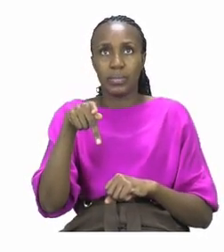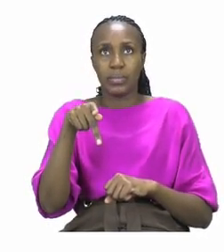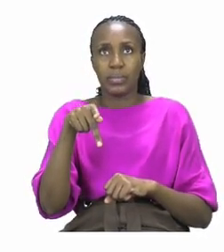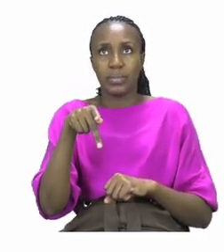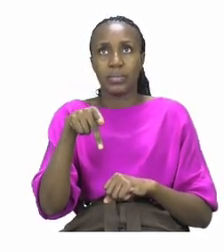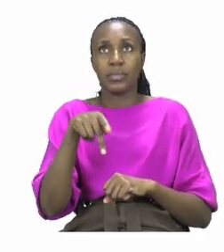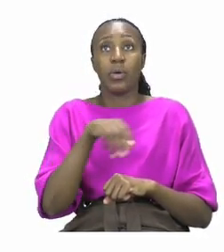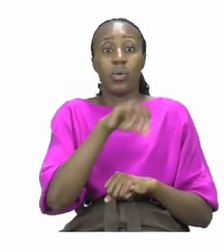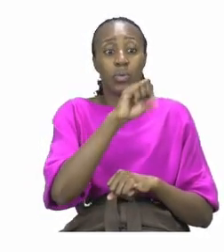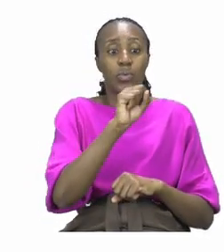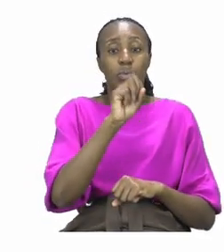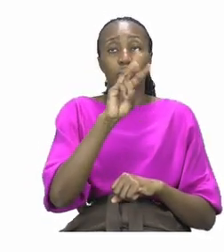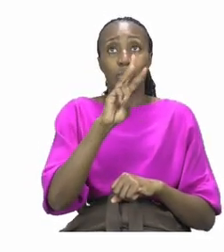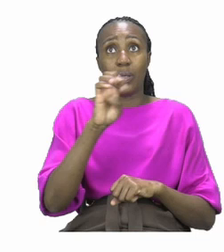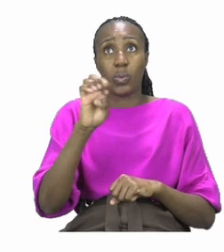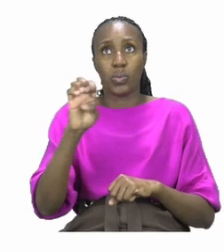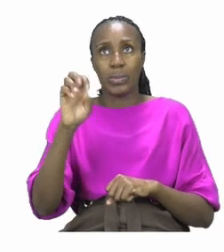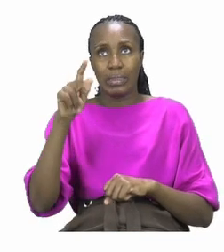Sweep.